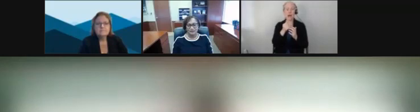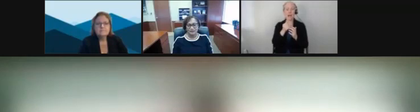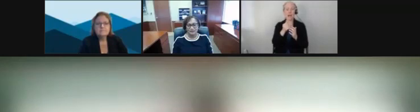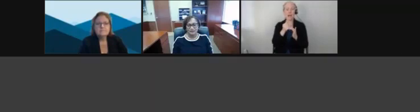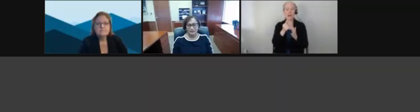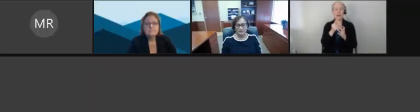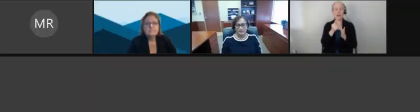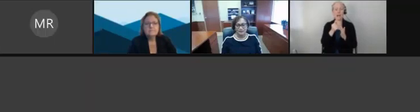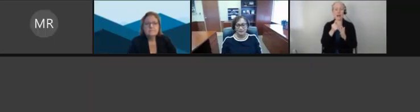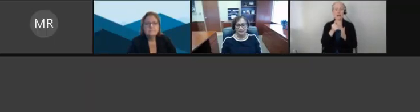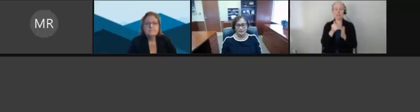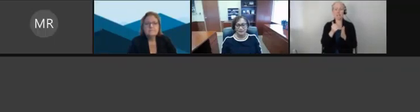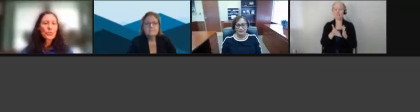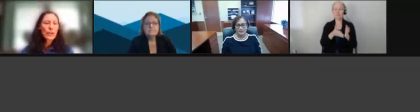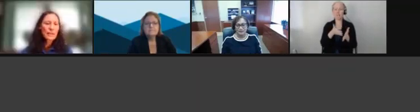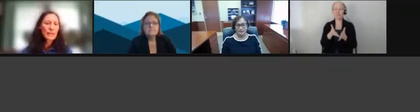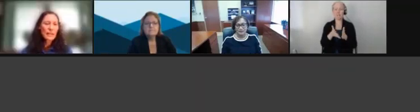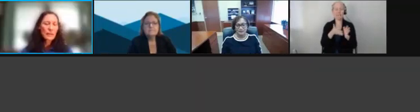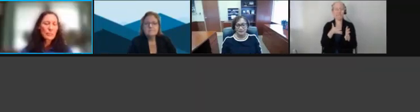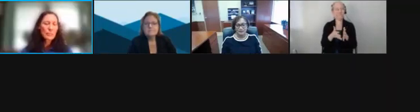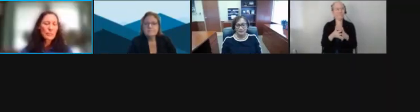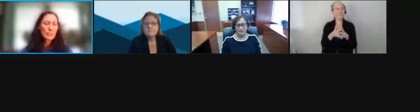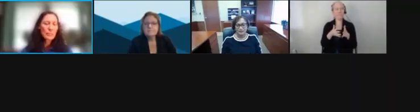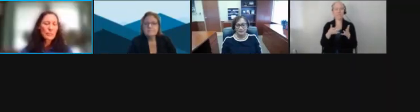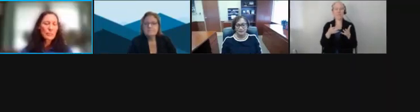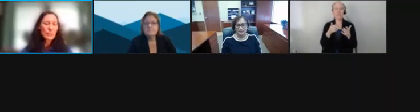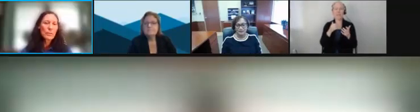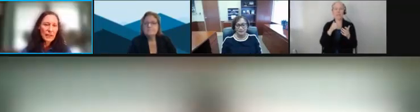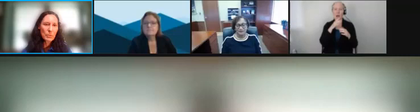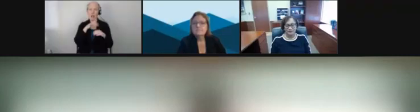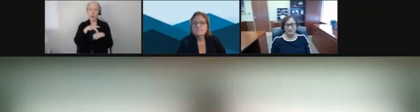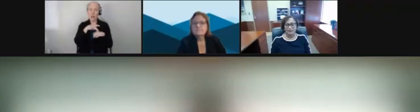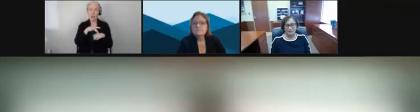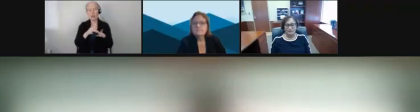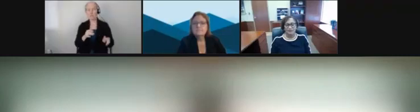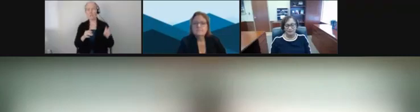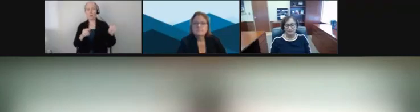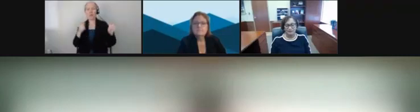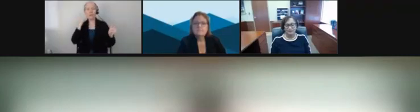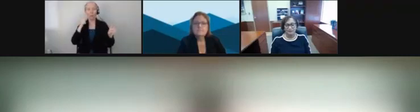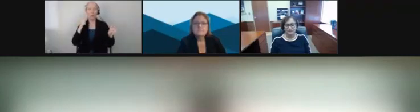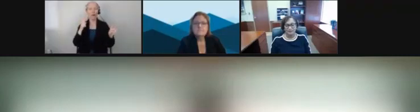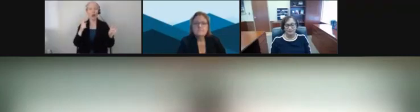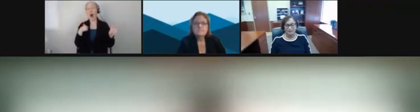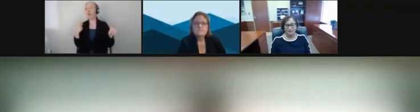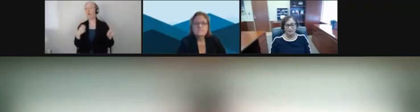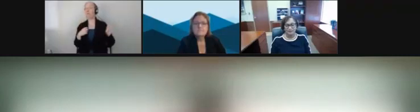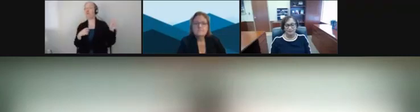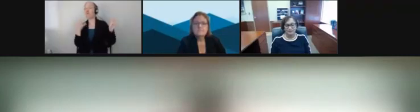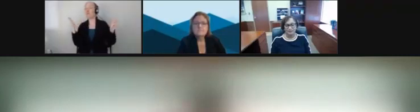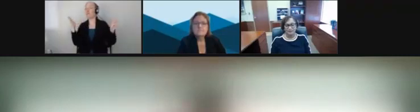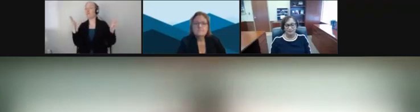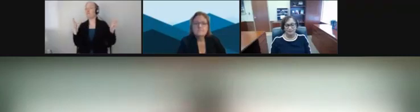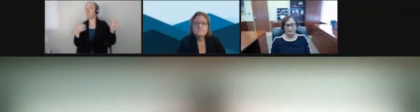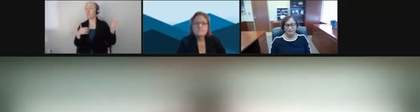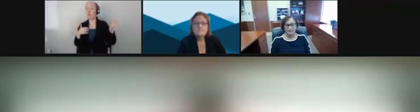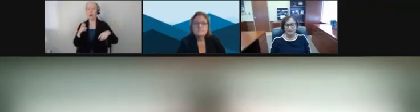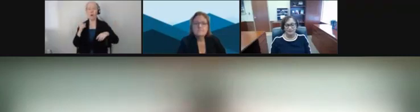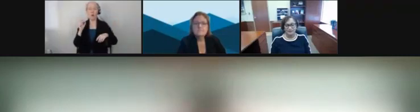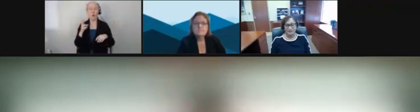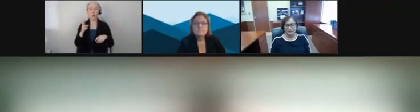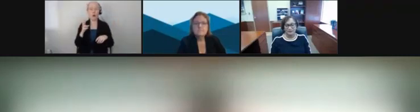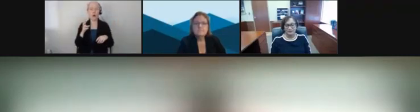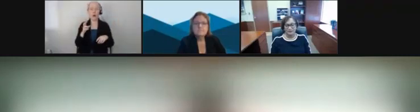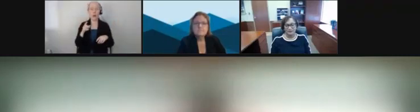you know, just trying to get promoted for the sake of getting promoted, and trying to move into jobs that maybe you're